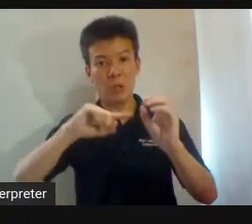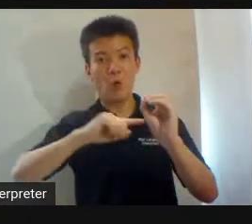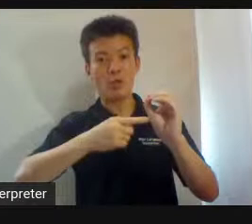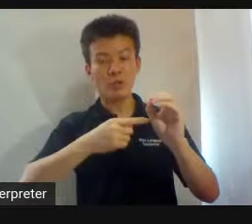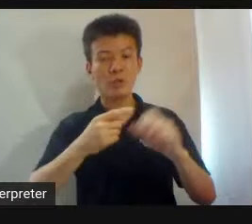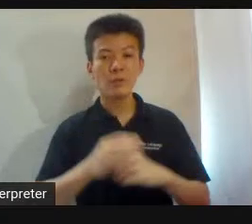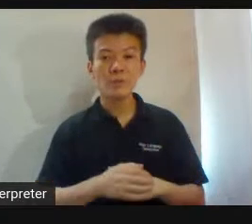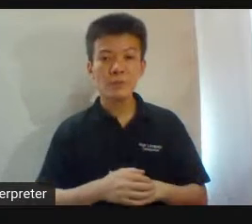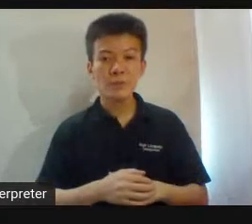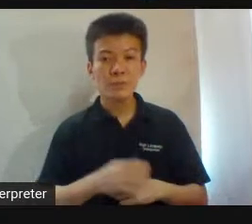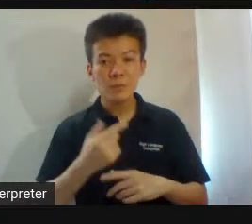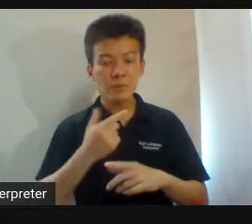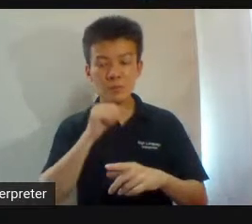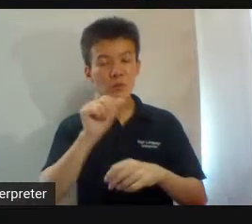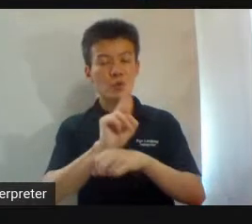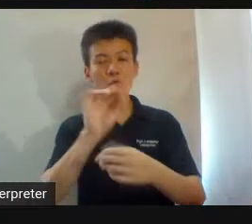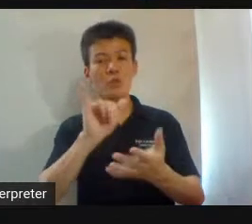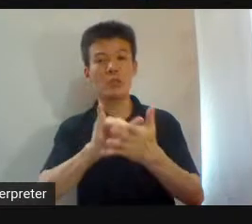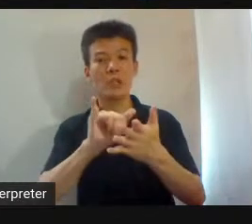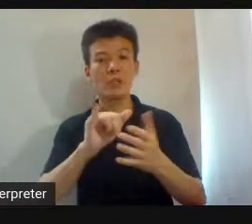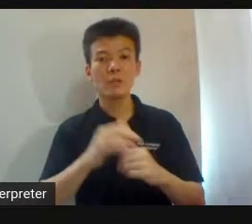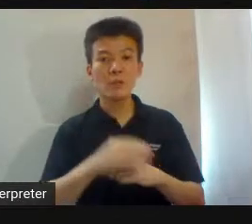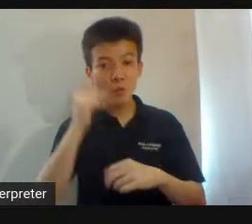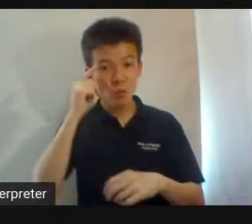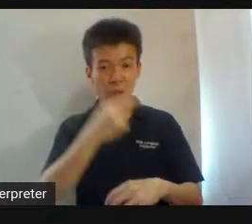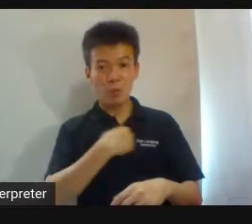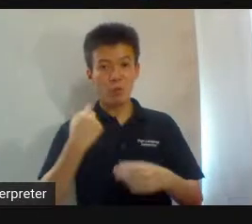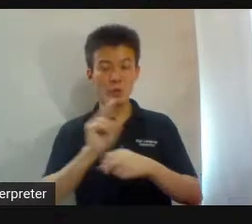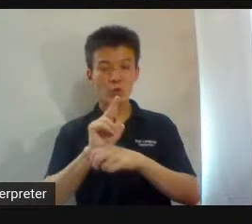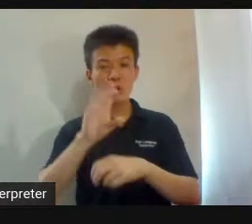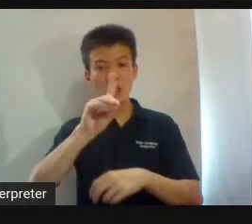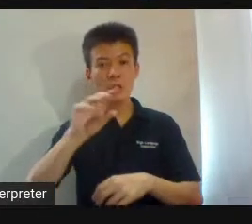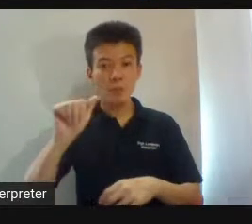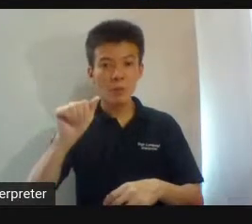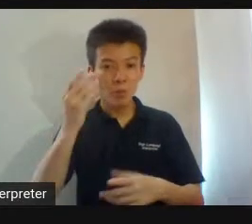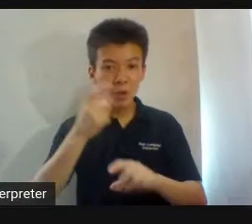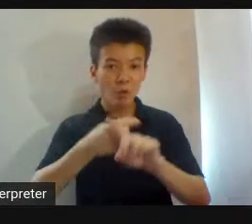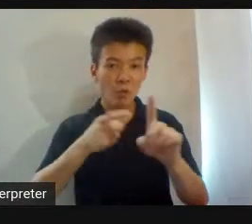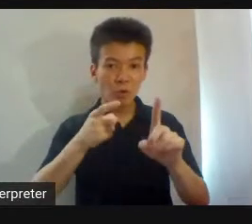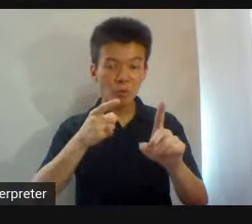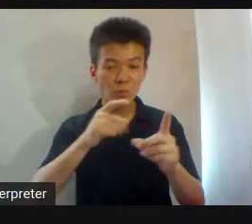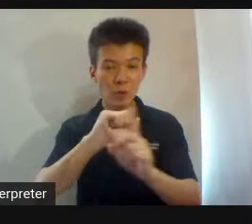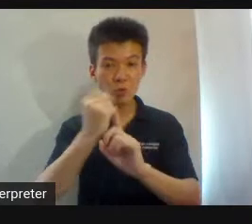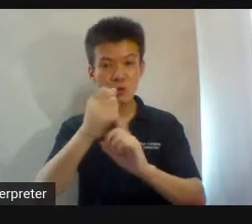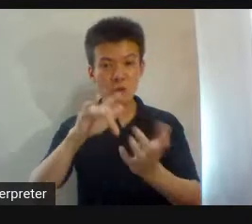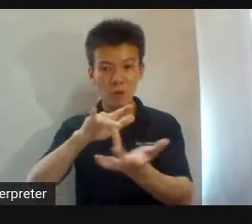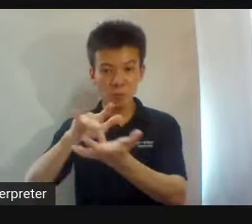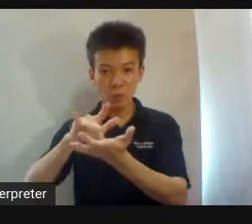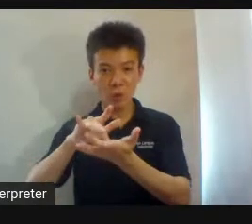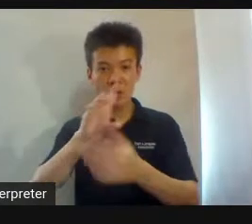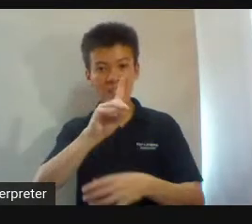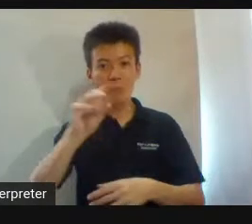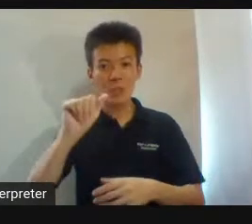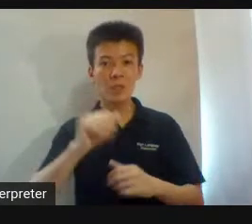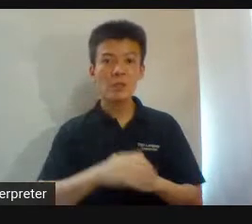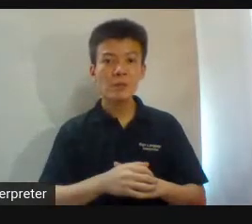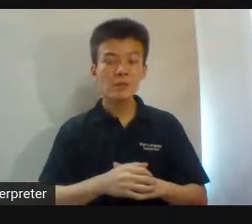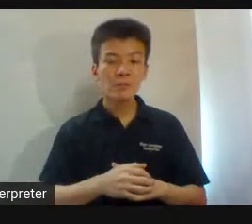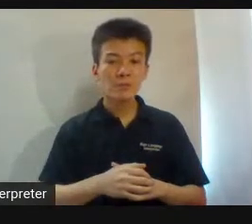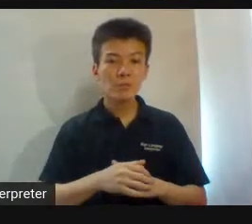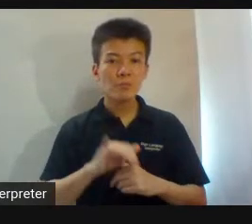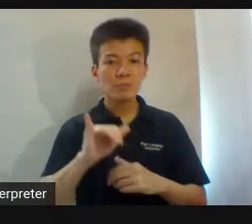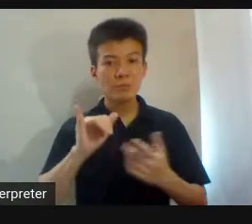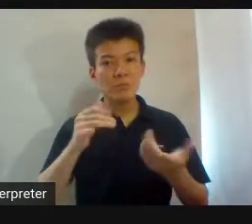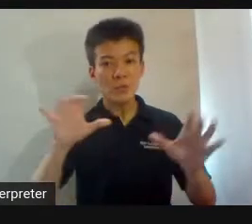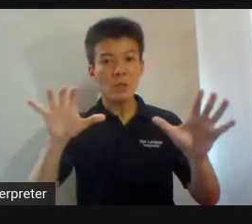from, I don't use that. Yeah. So for us, we use disabled because from the social model of disability, where it is